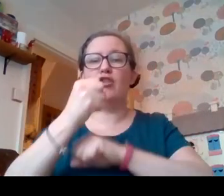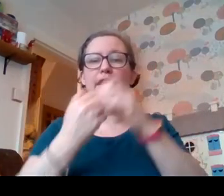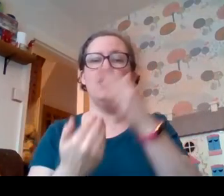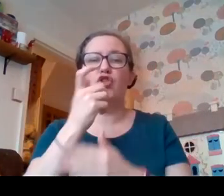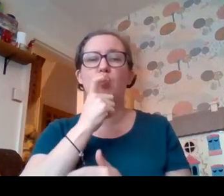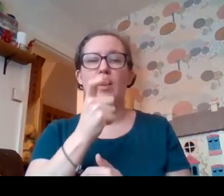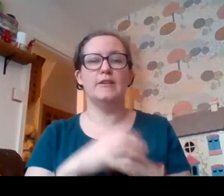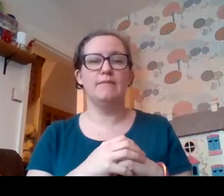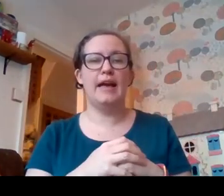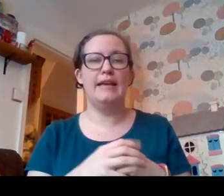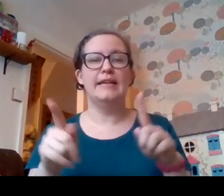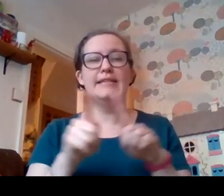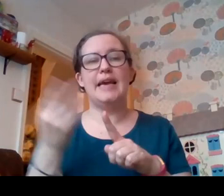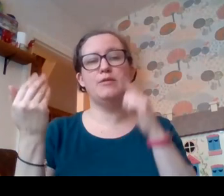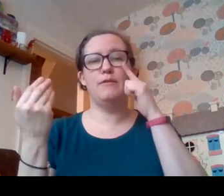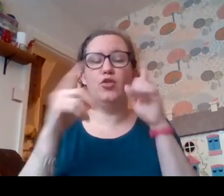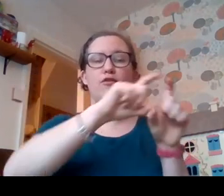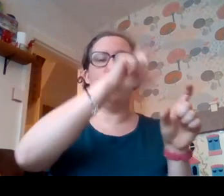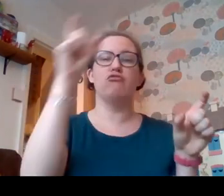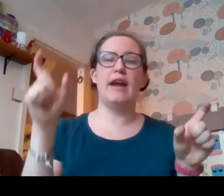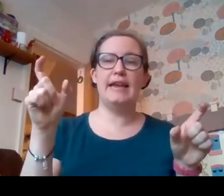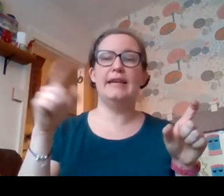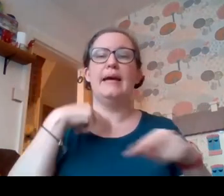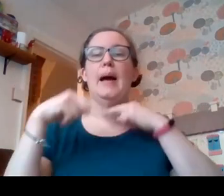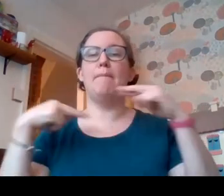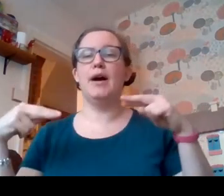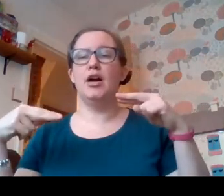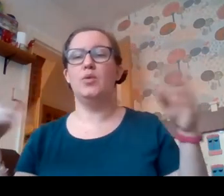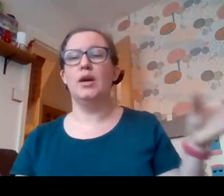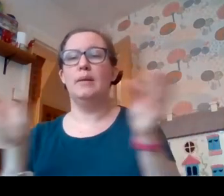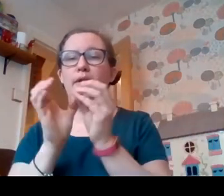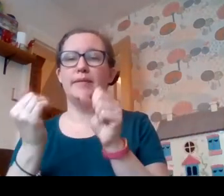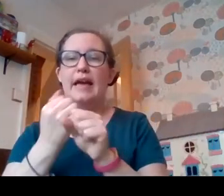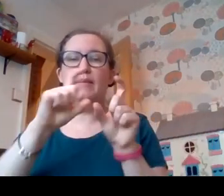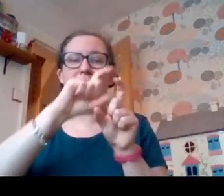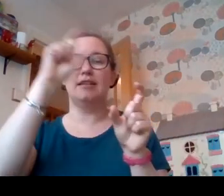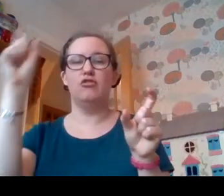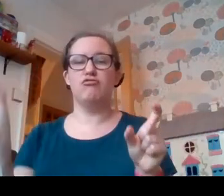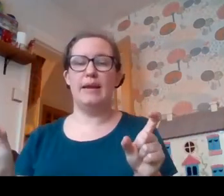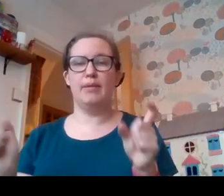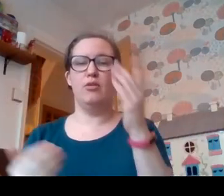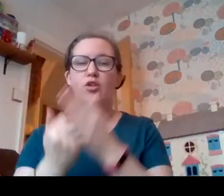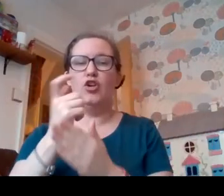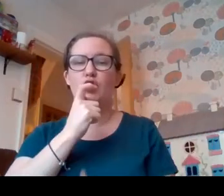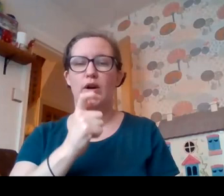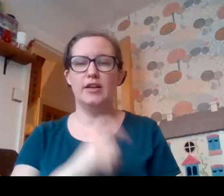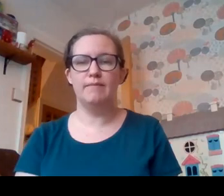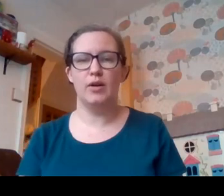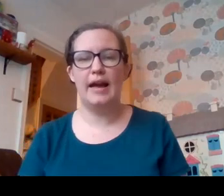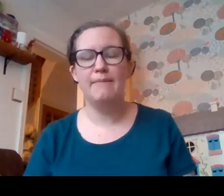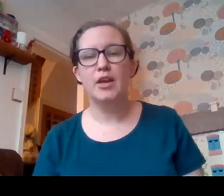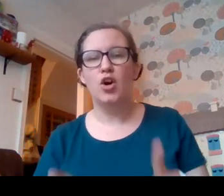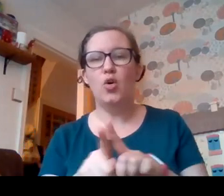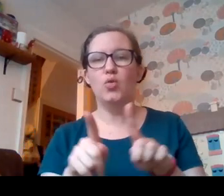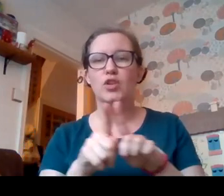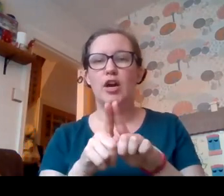and they create a new word, okay? Same as before, you've got rain and bow, put them together makes rainbow, a new word,